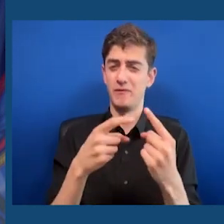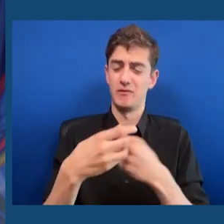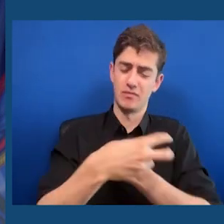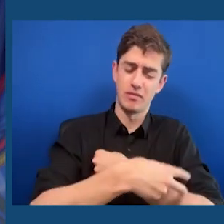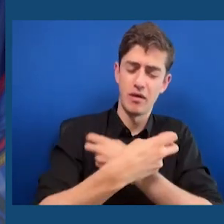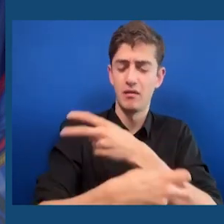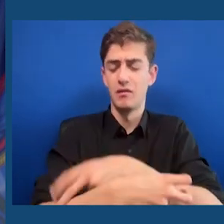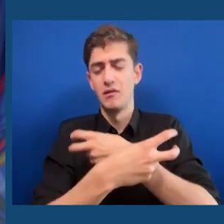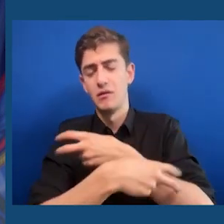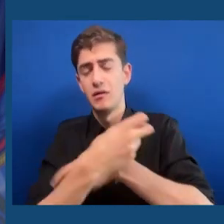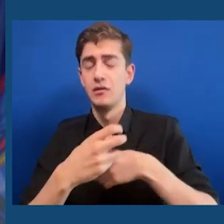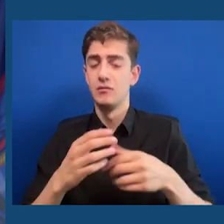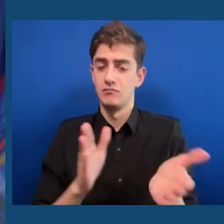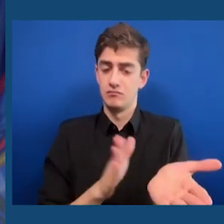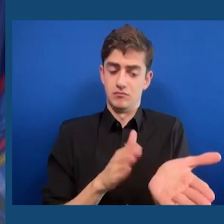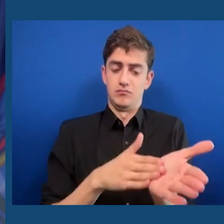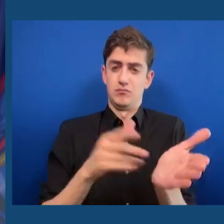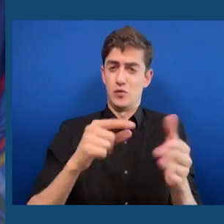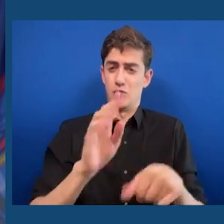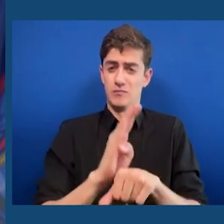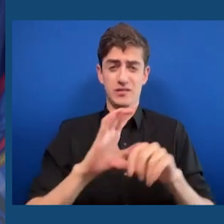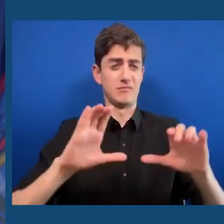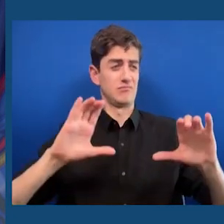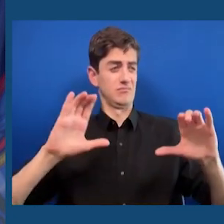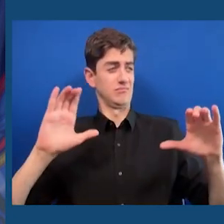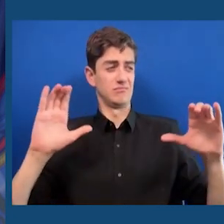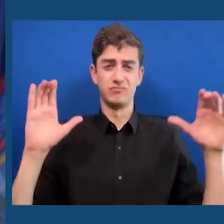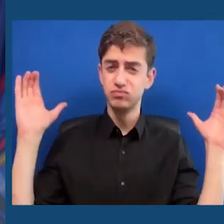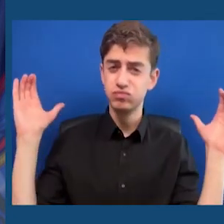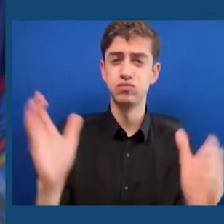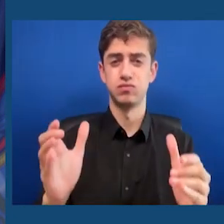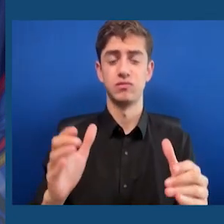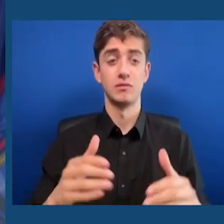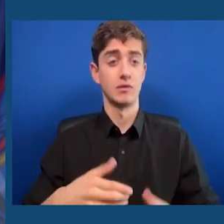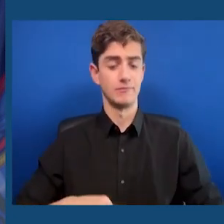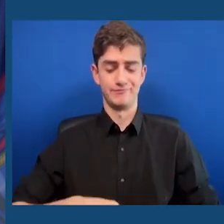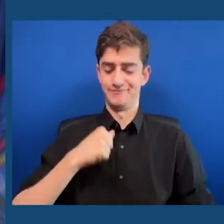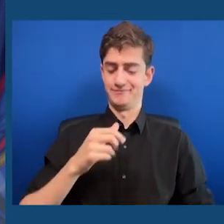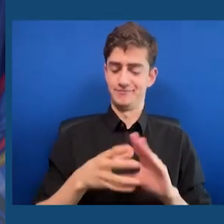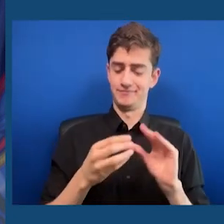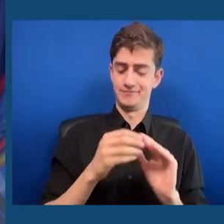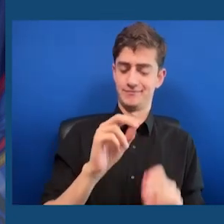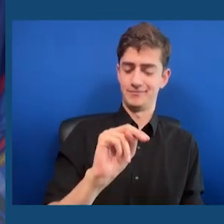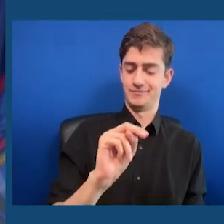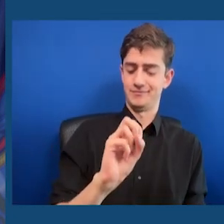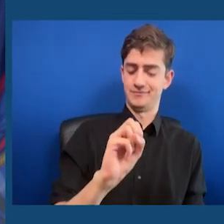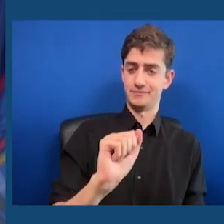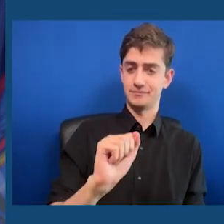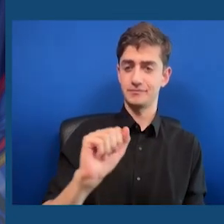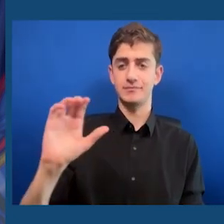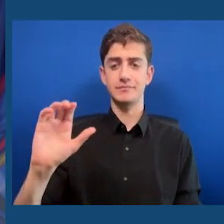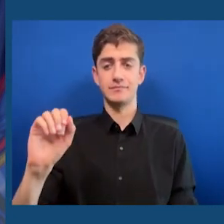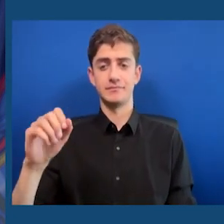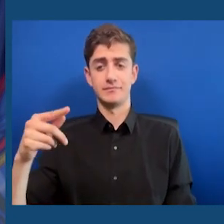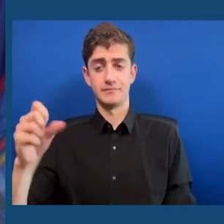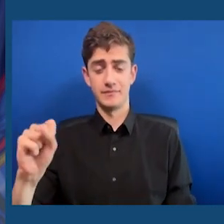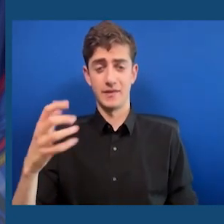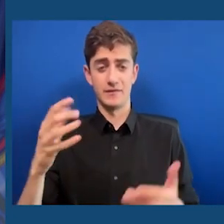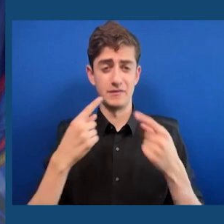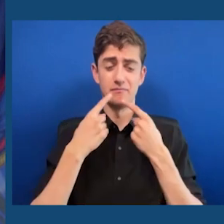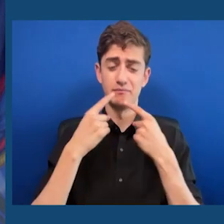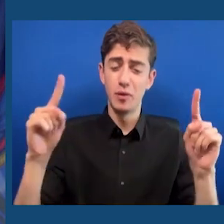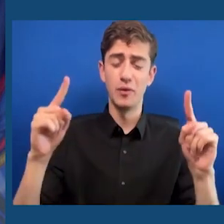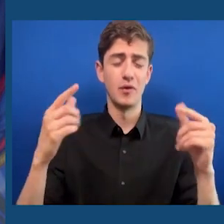unified voice. I am proud to see all that NSA and CAPS have been able to accomplish. To our supporters in the